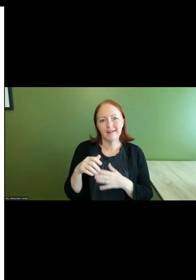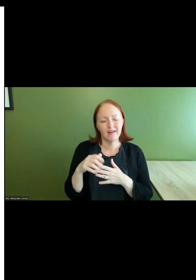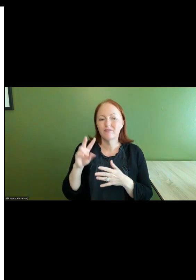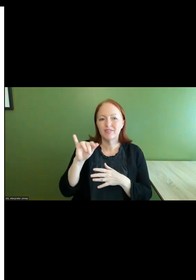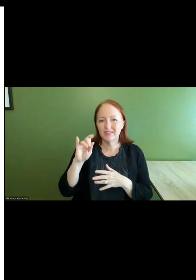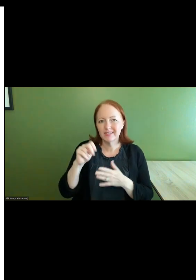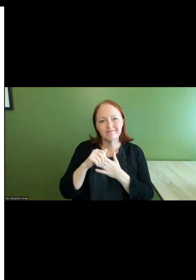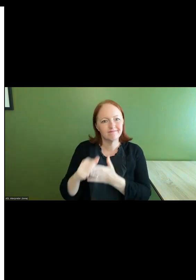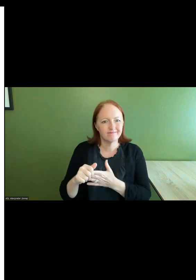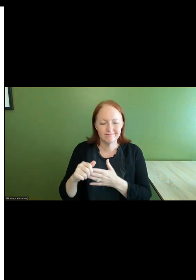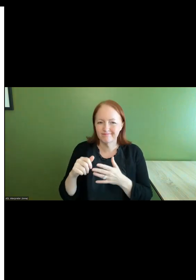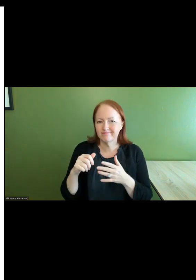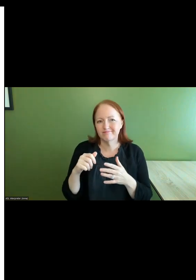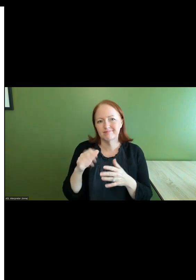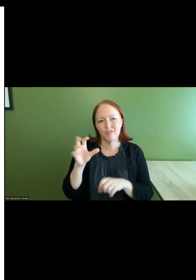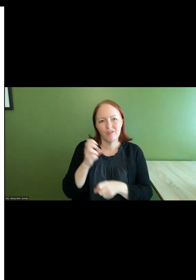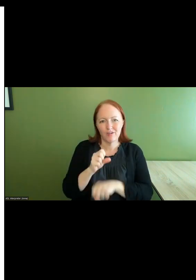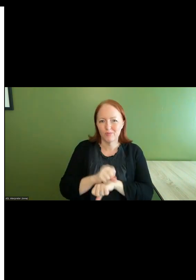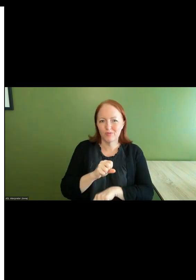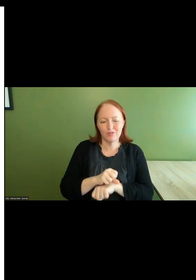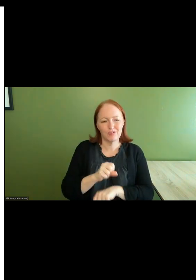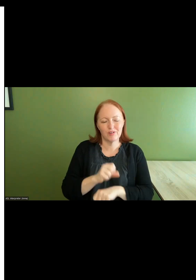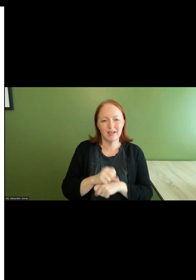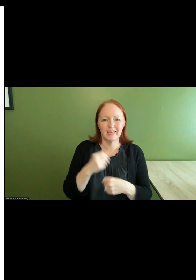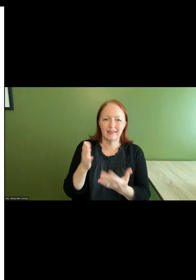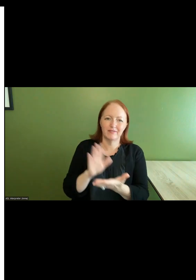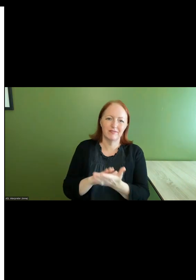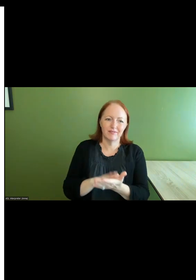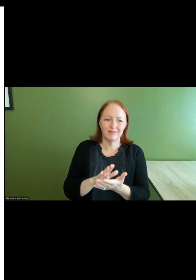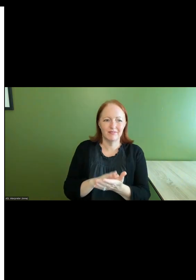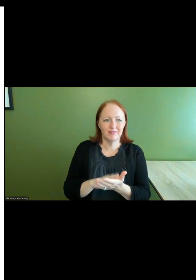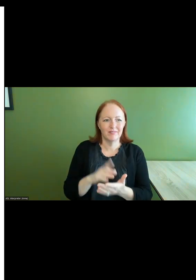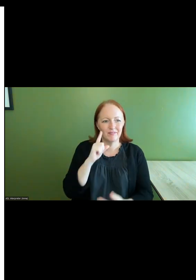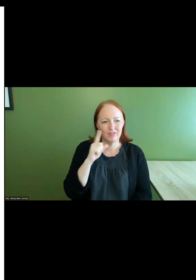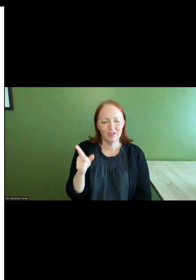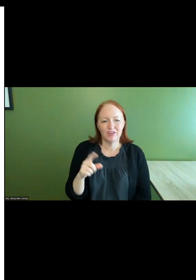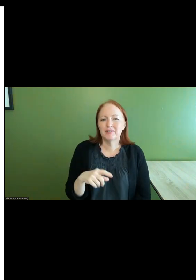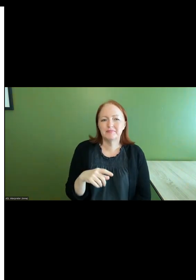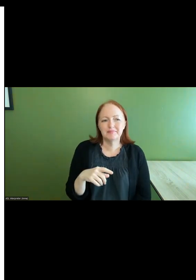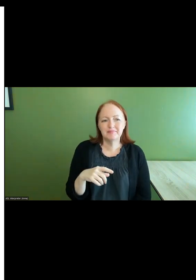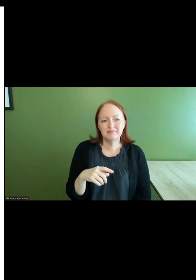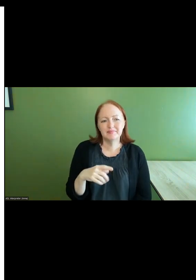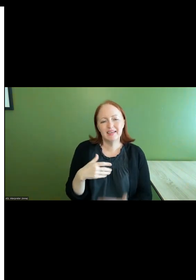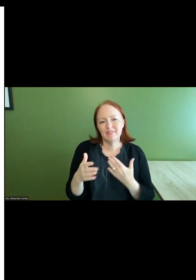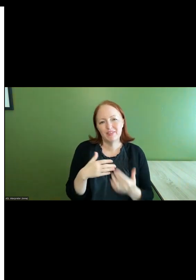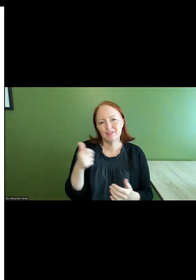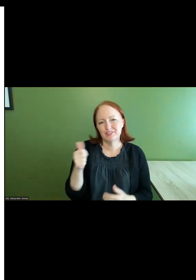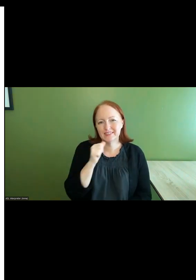Vivian. And I want to make sure that she gets the proper credit for the work, even though she's not the one who will be